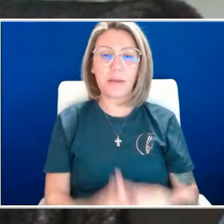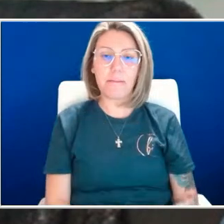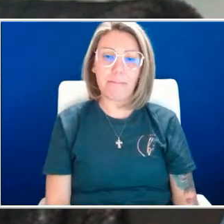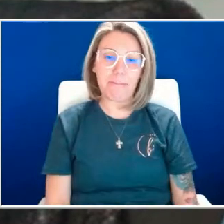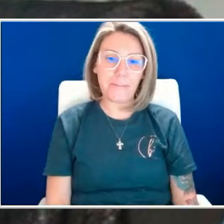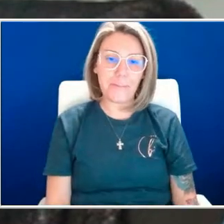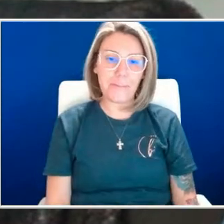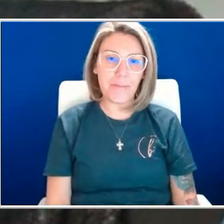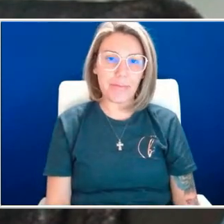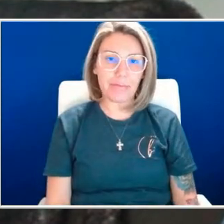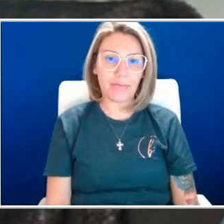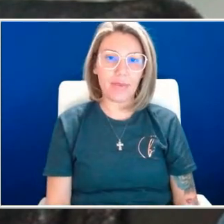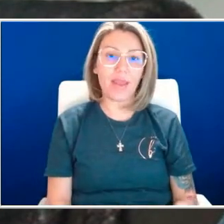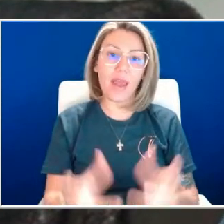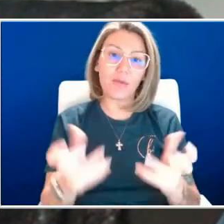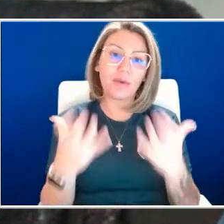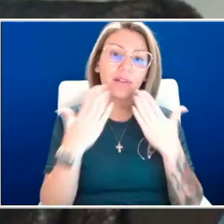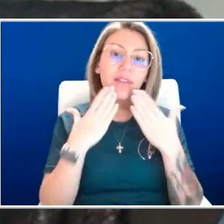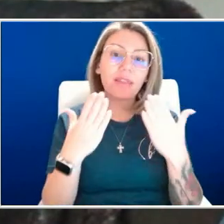I want to thank them